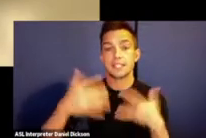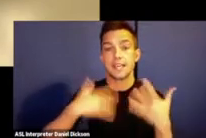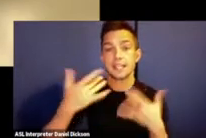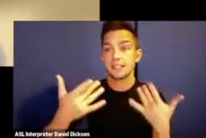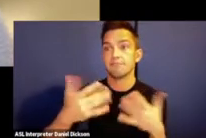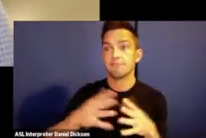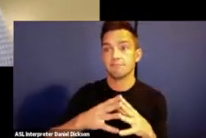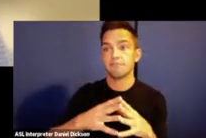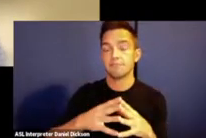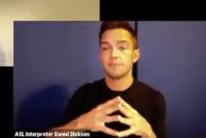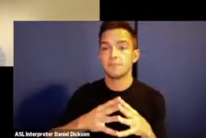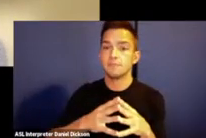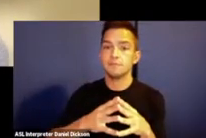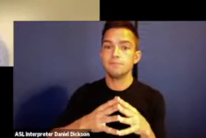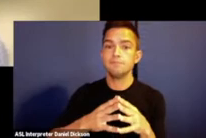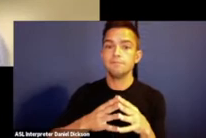more